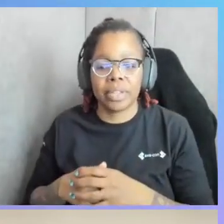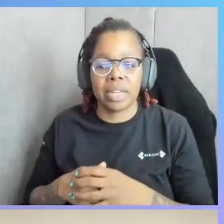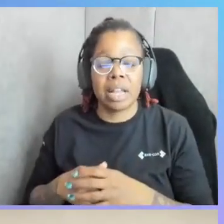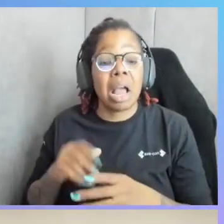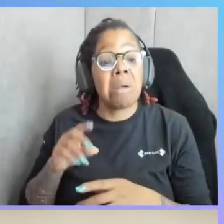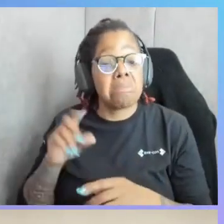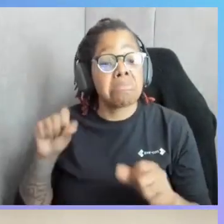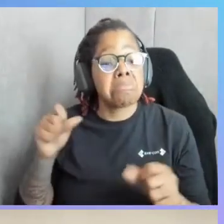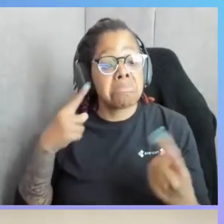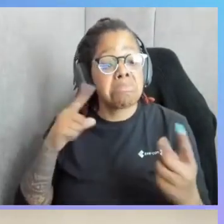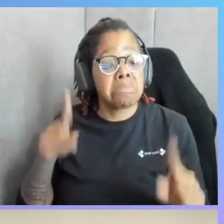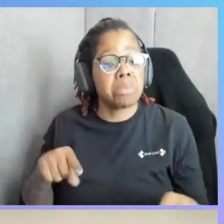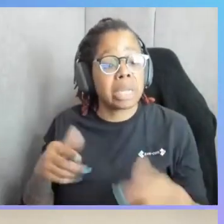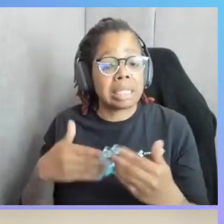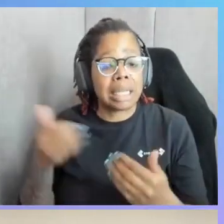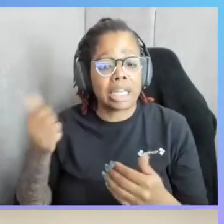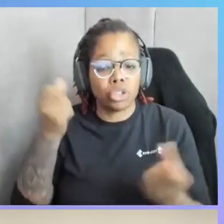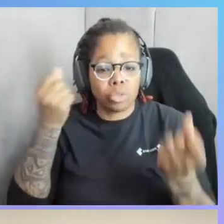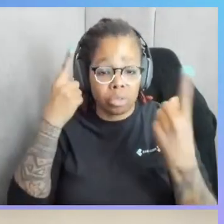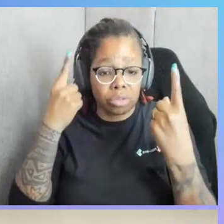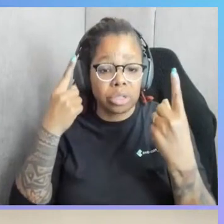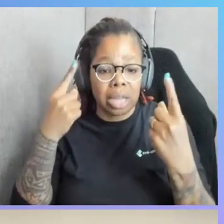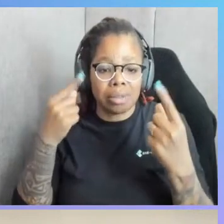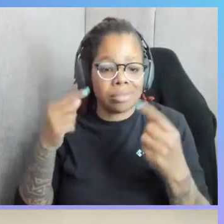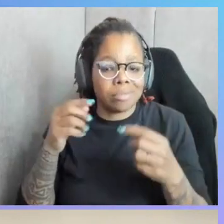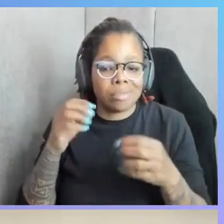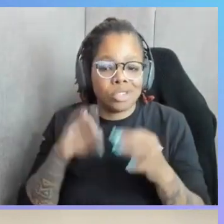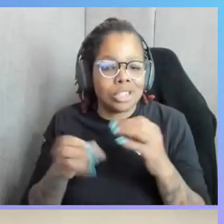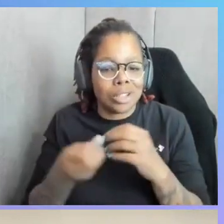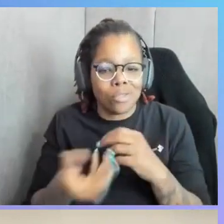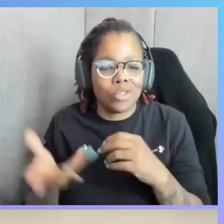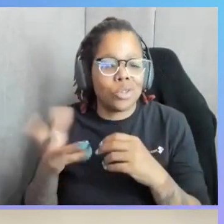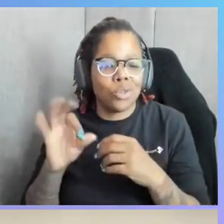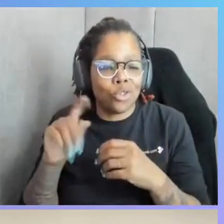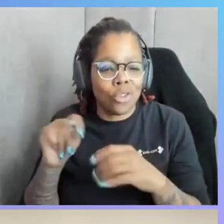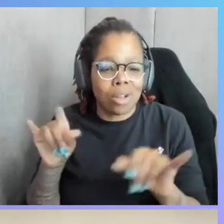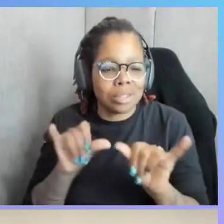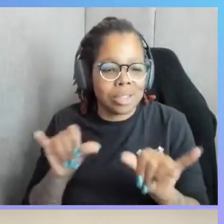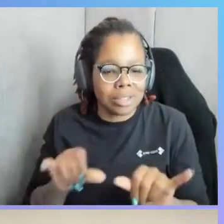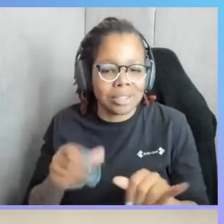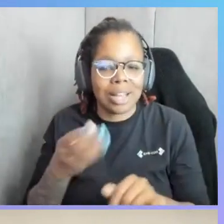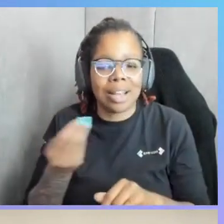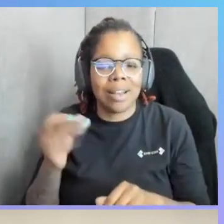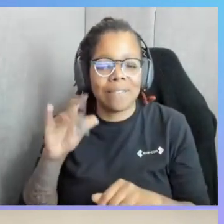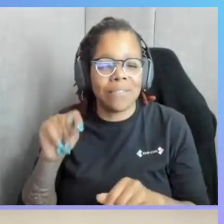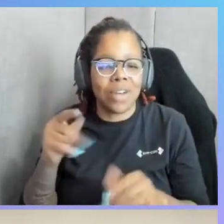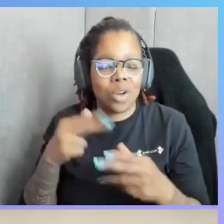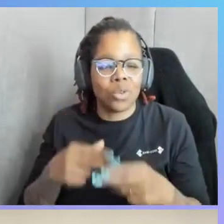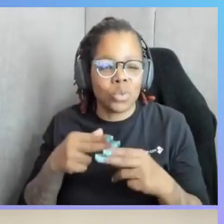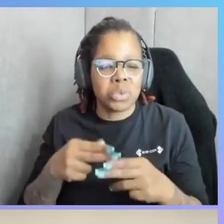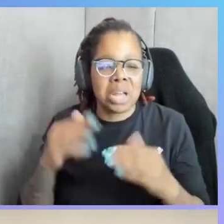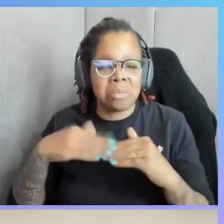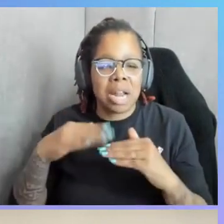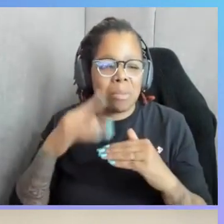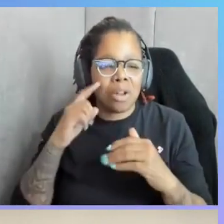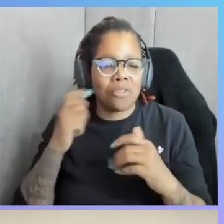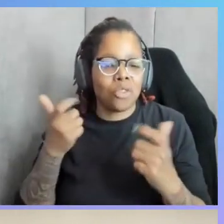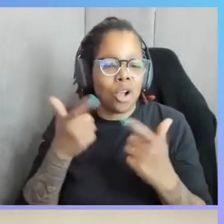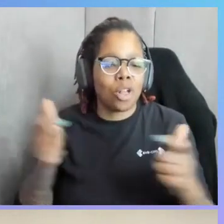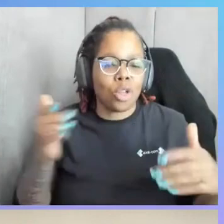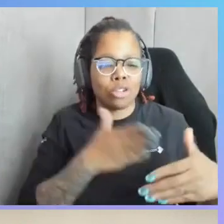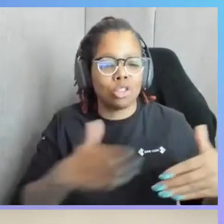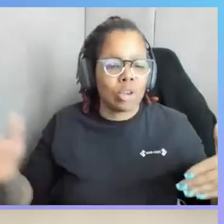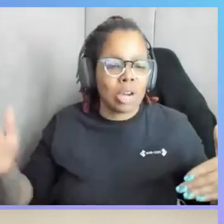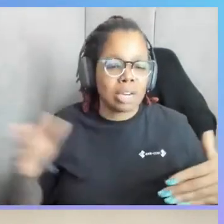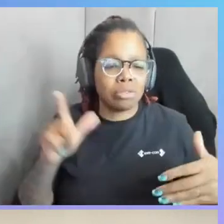agree that it's easier to wrap your head around just a couple of font size and font weight minimums for a larger range of LC